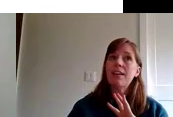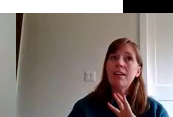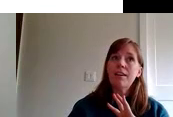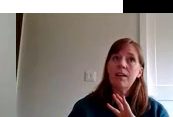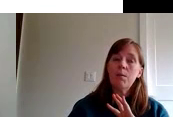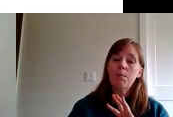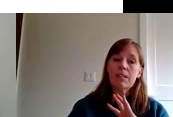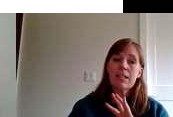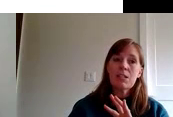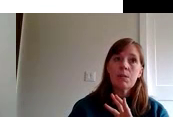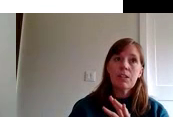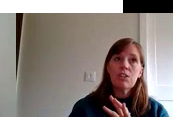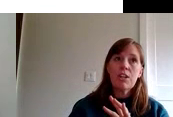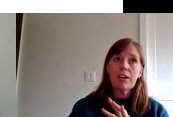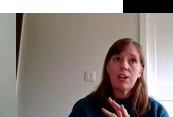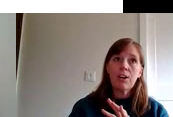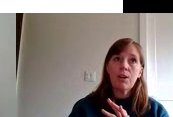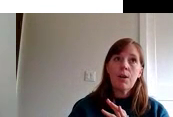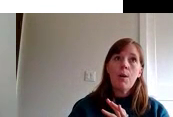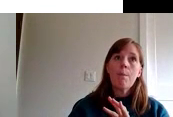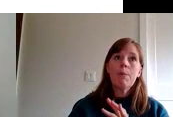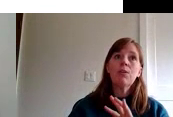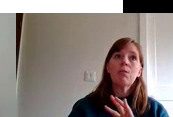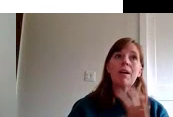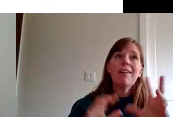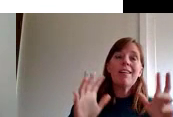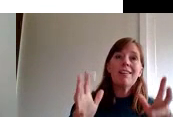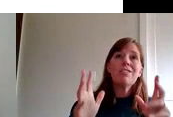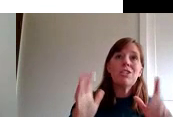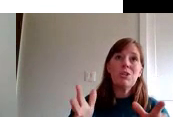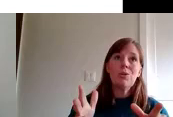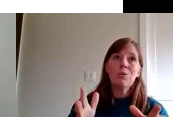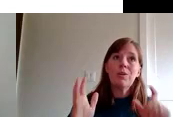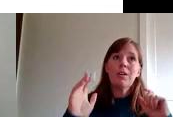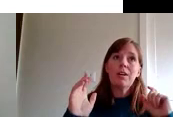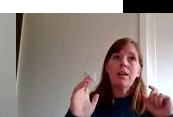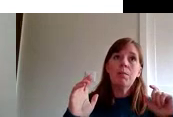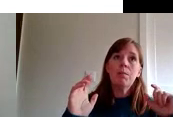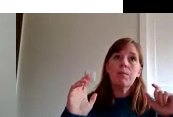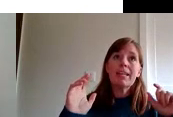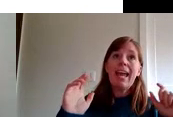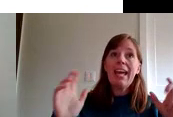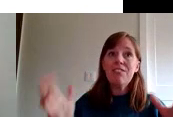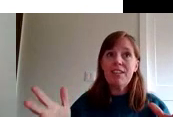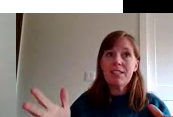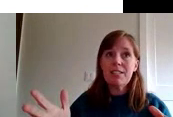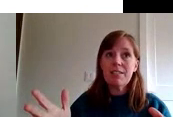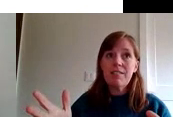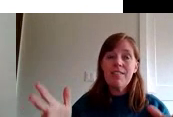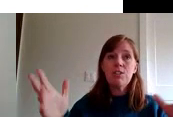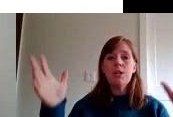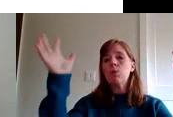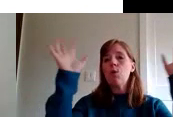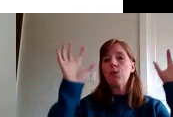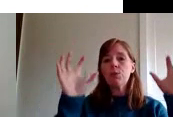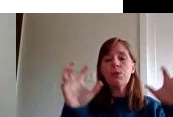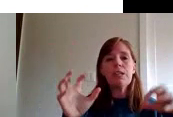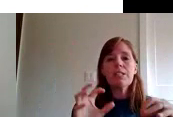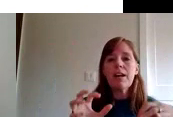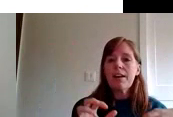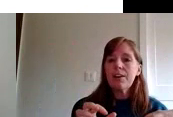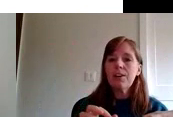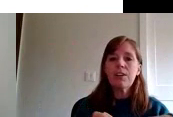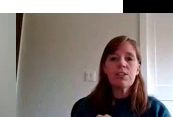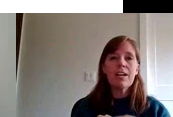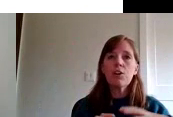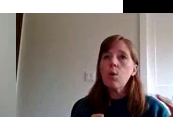is the accessibility checker built right into Canvas. So it will go through